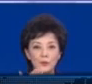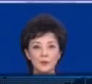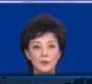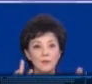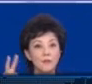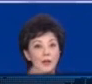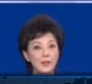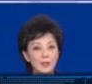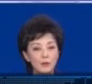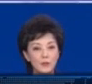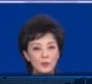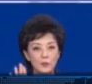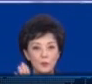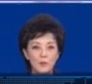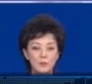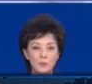MIIT,